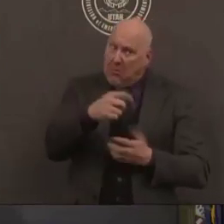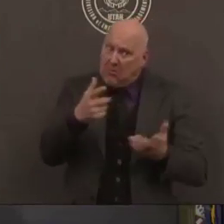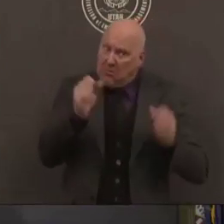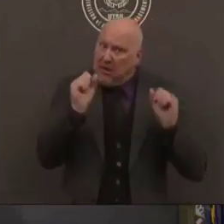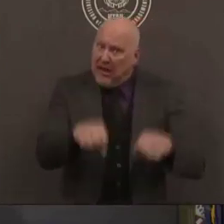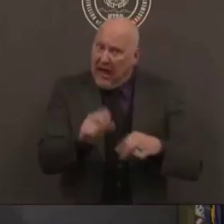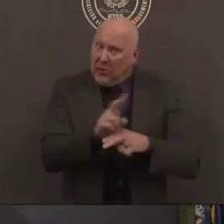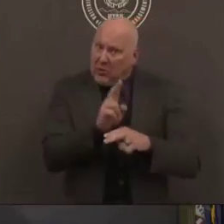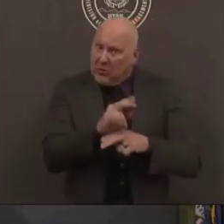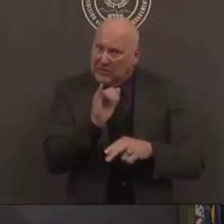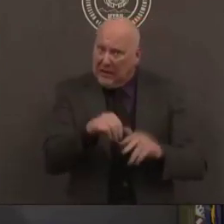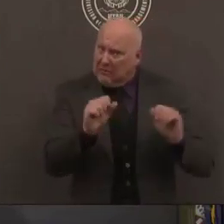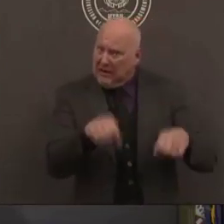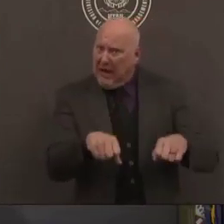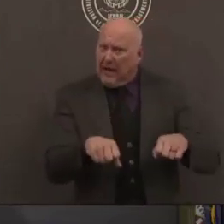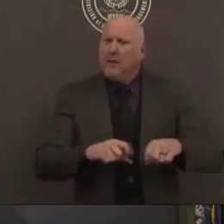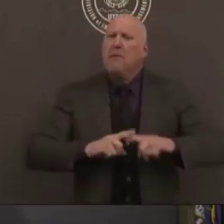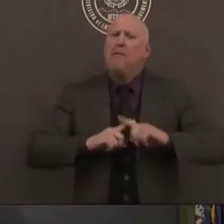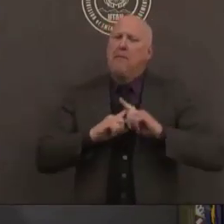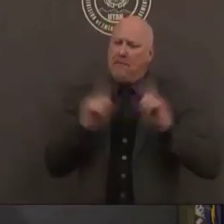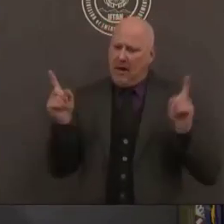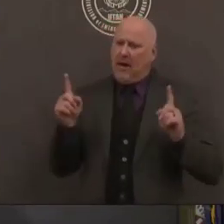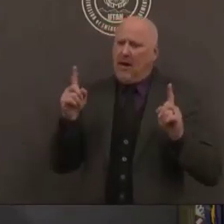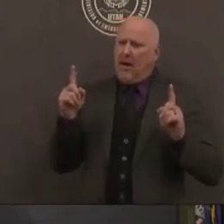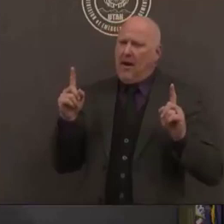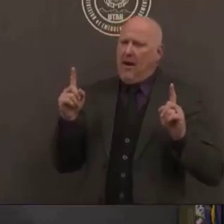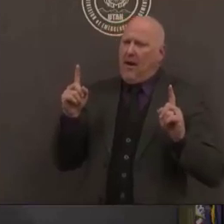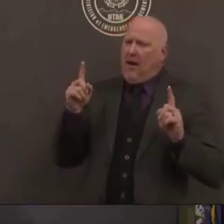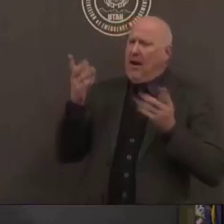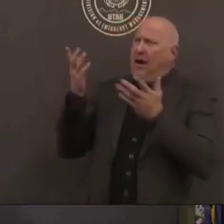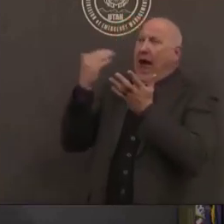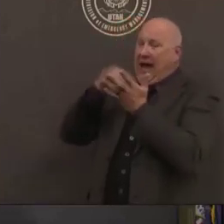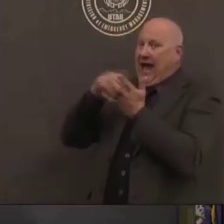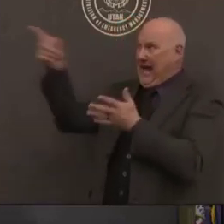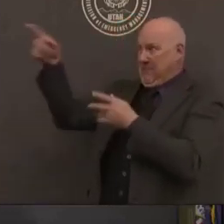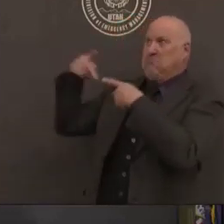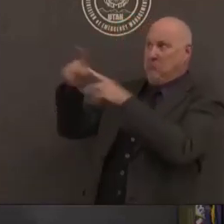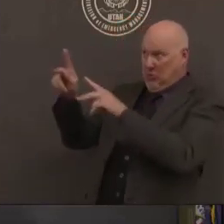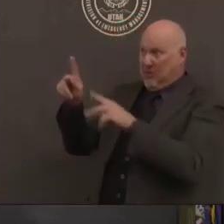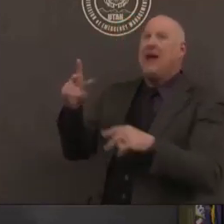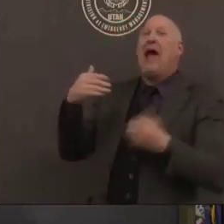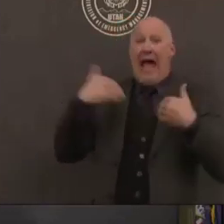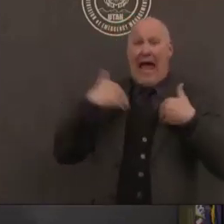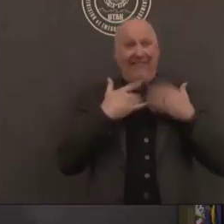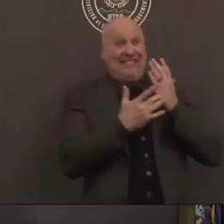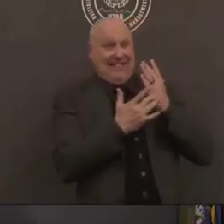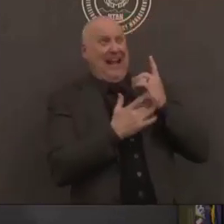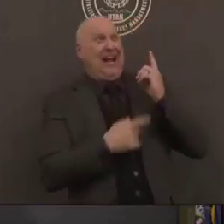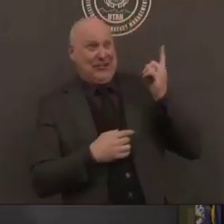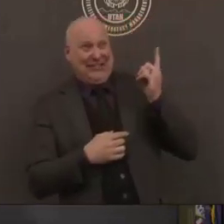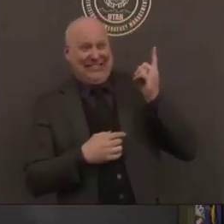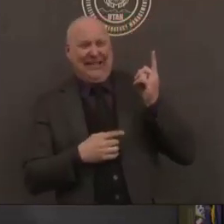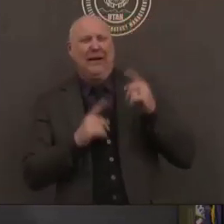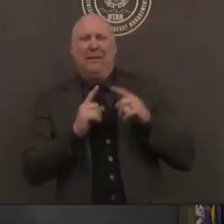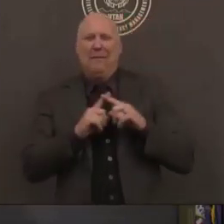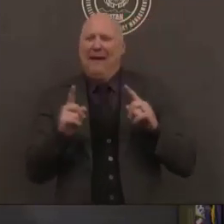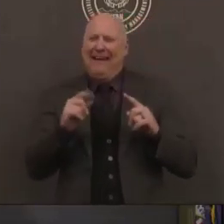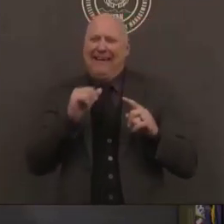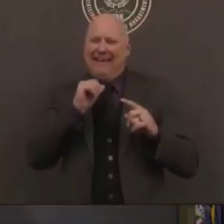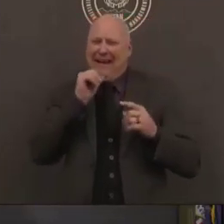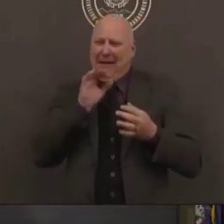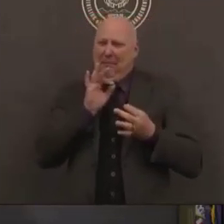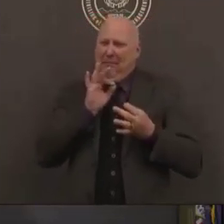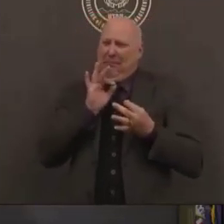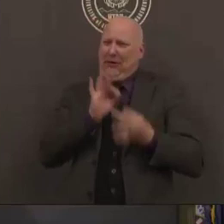like that. So the technology is always available to us, but right now there are no immediate plans to use it during